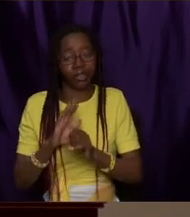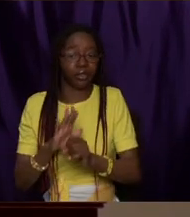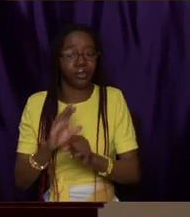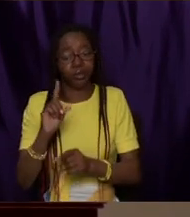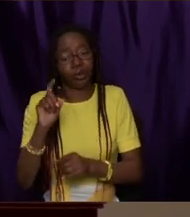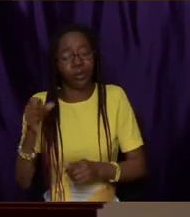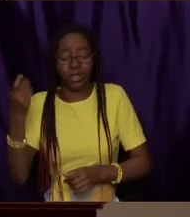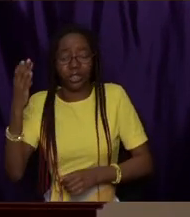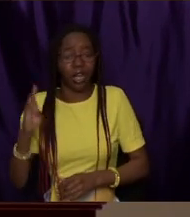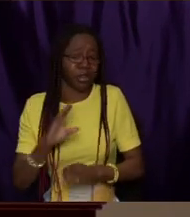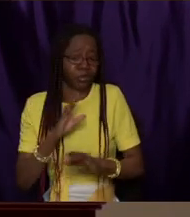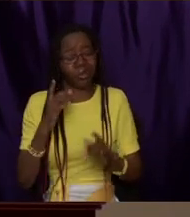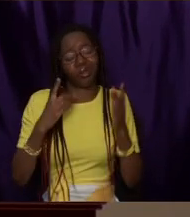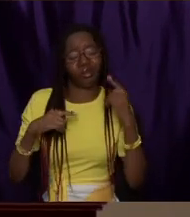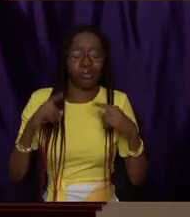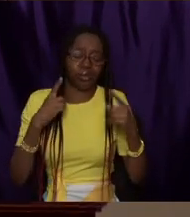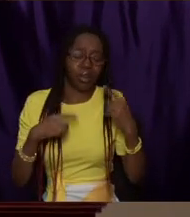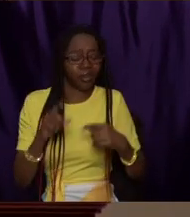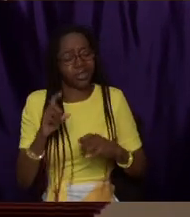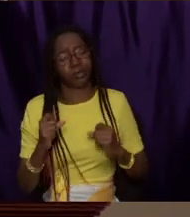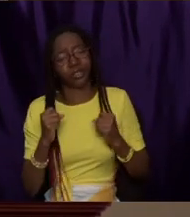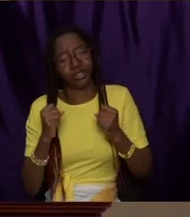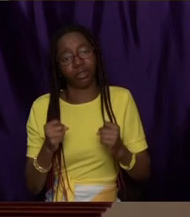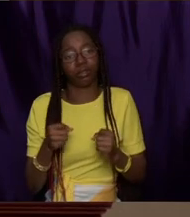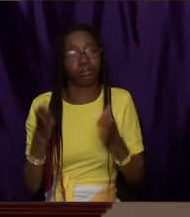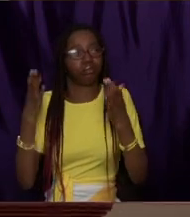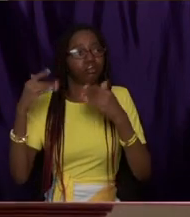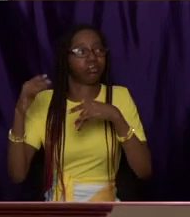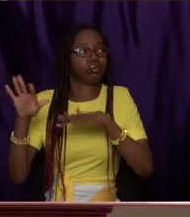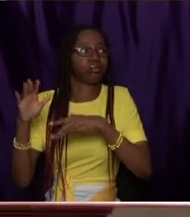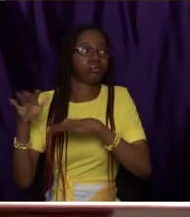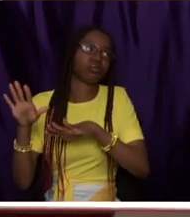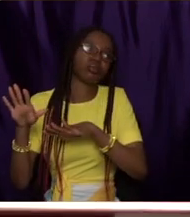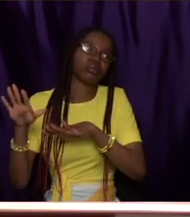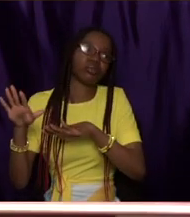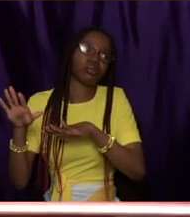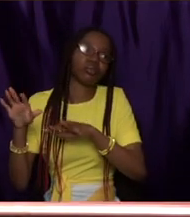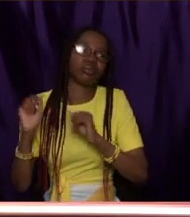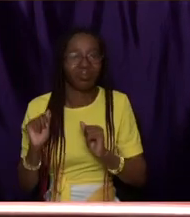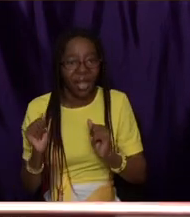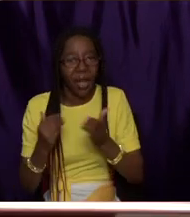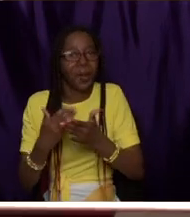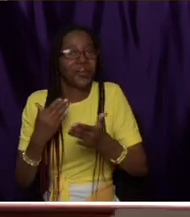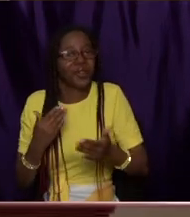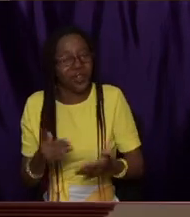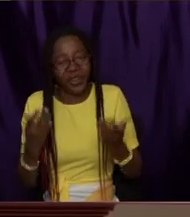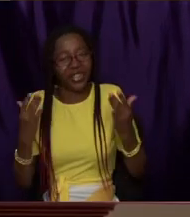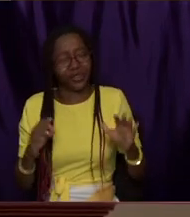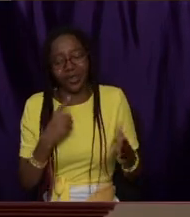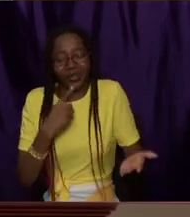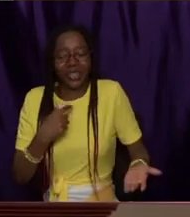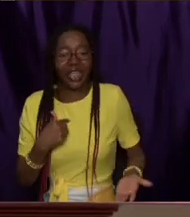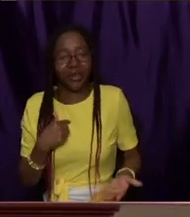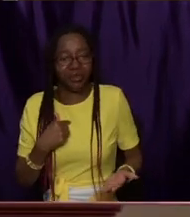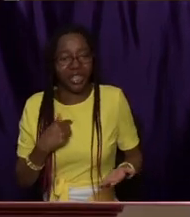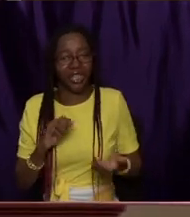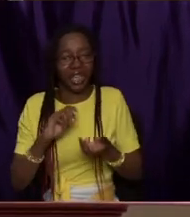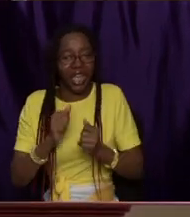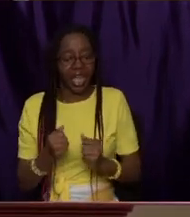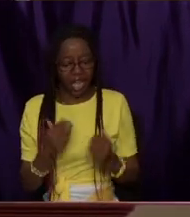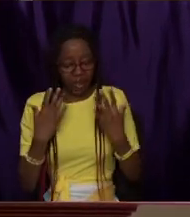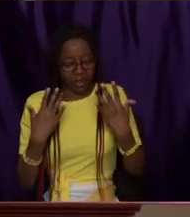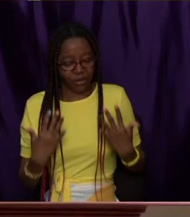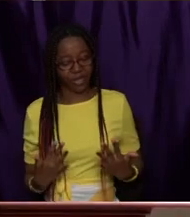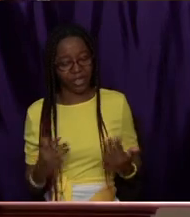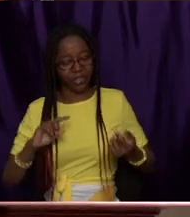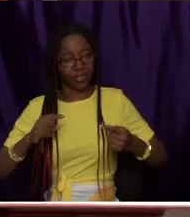don't cry and you need to be strong. You need to get the heck out of my face before you done. You gonna tell me how to grieve? Don't grieve